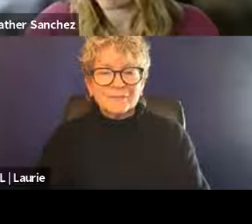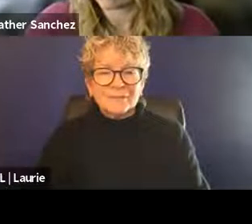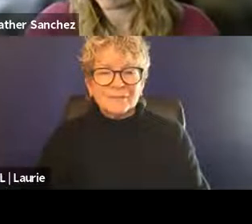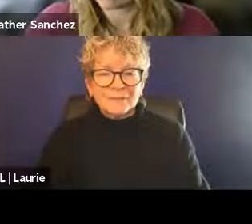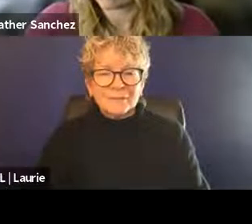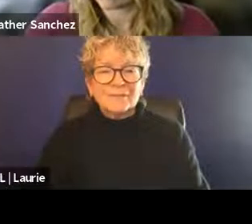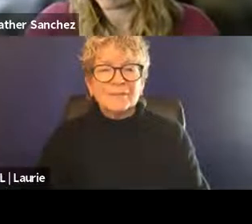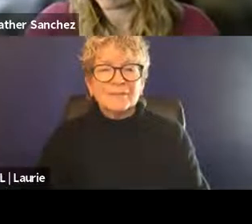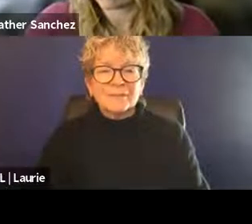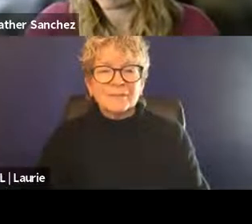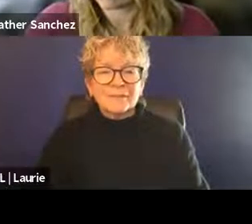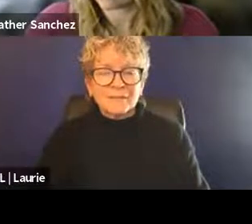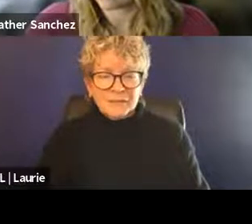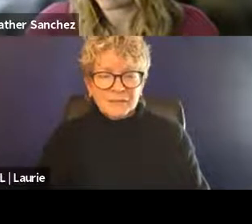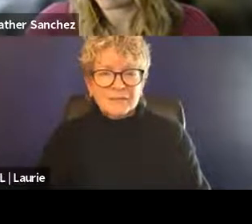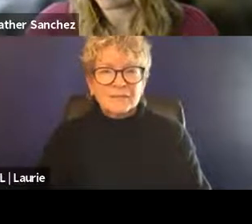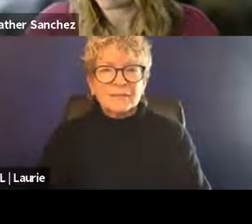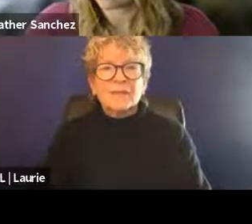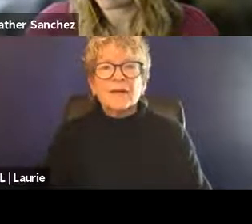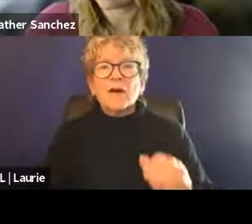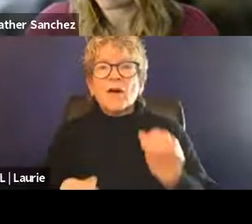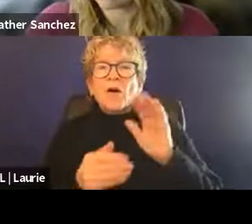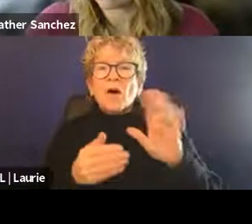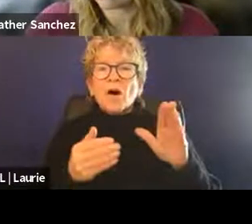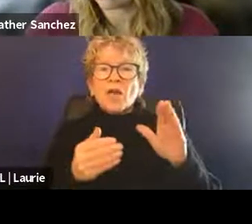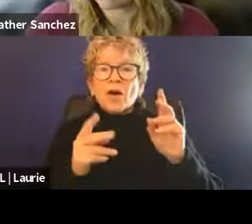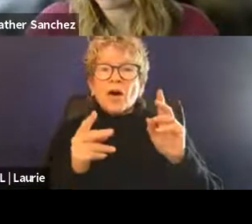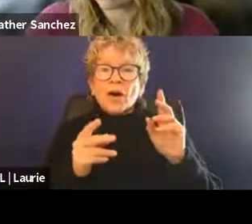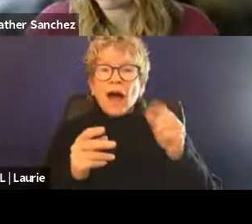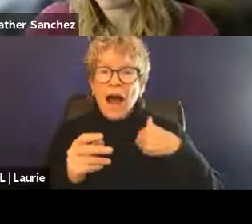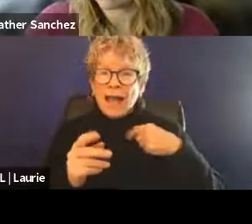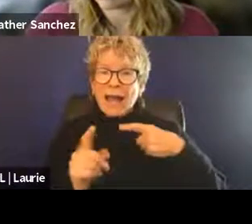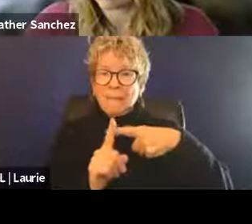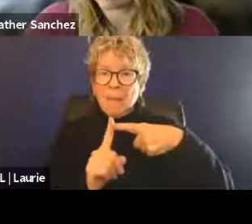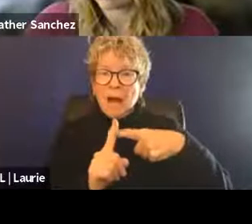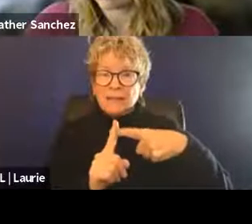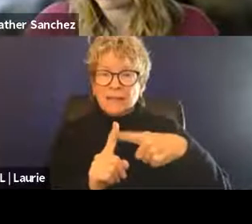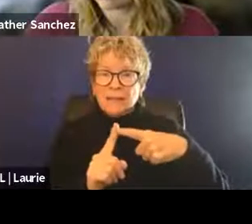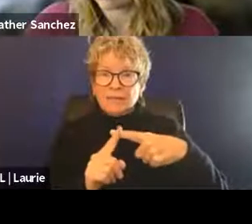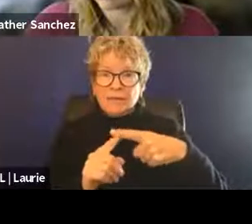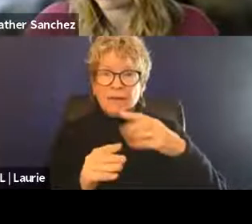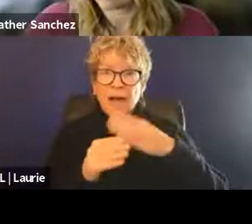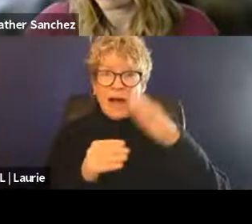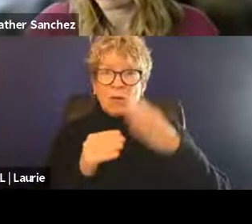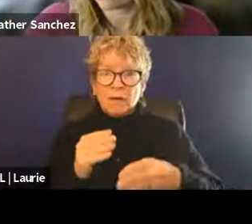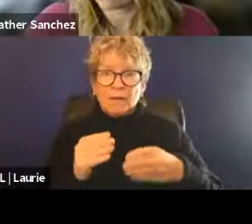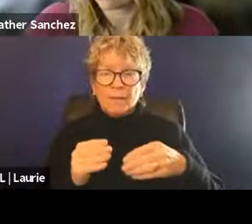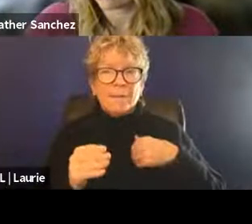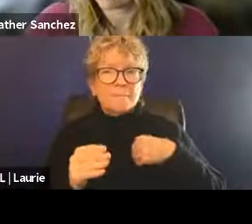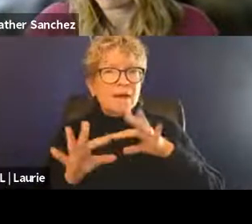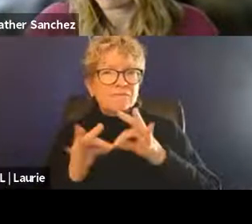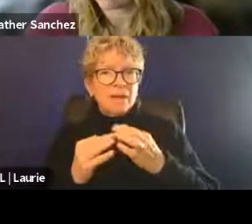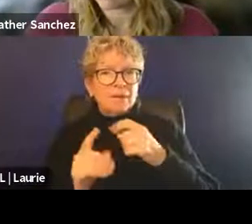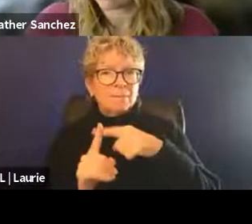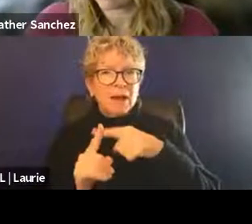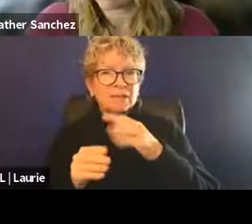stories of people touching the crisis system have the same positive outcome that I experienced and that my family experienced. And while I'm grateful to share